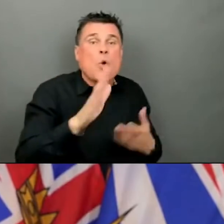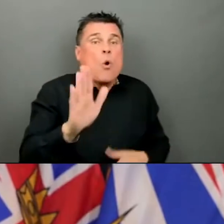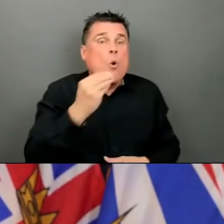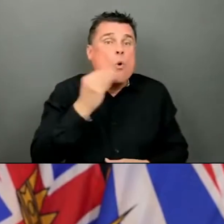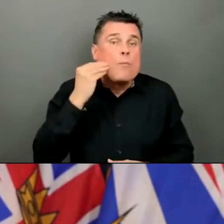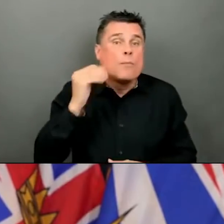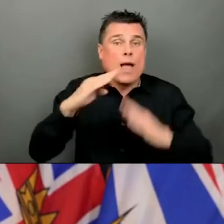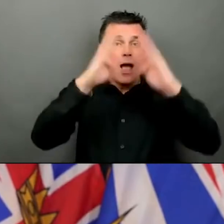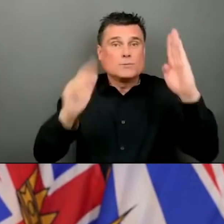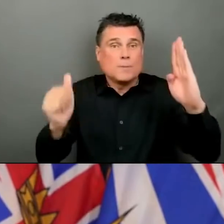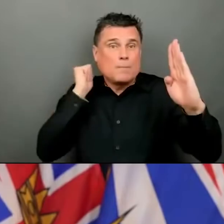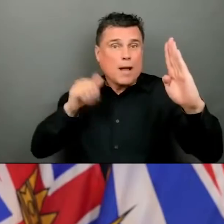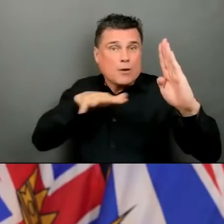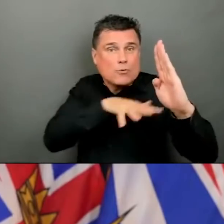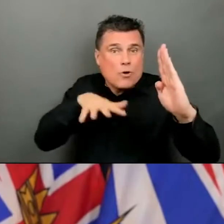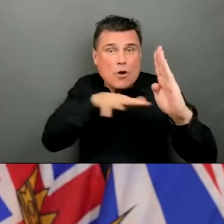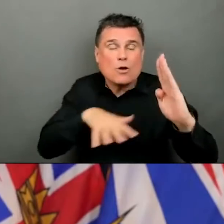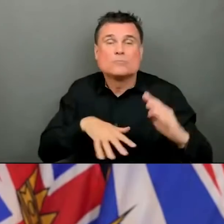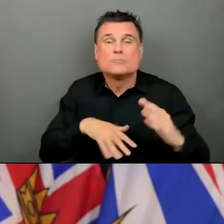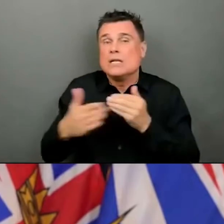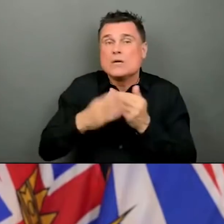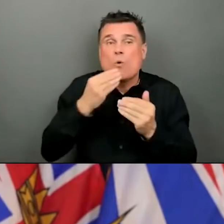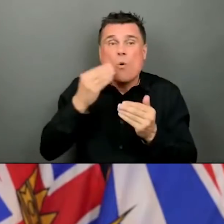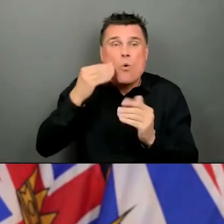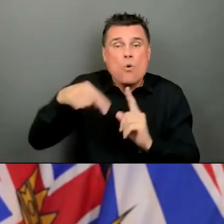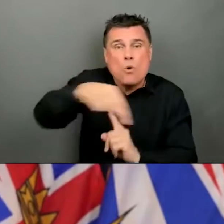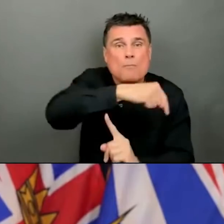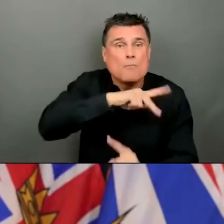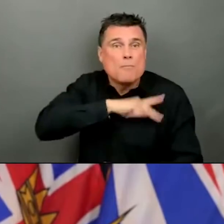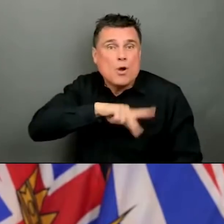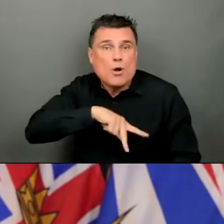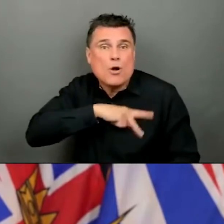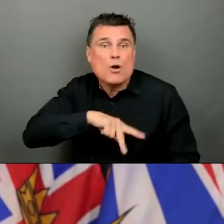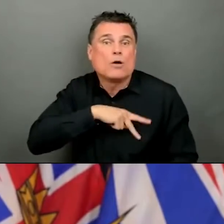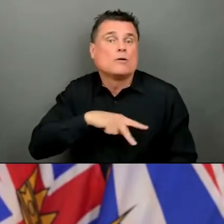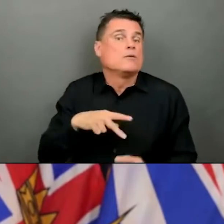extraordinary sacrifices, just like you, so that we can all come out of this better